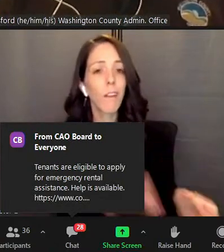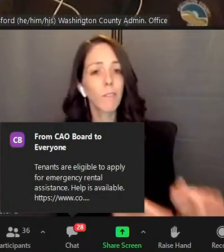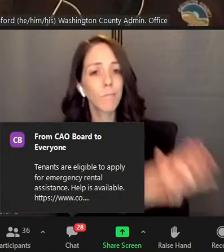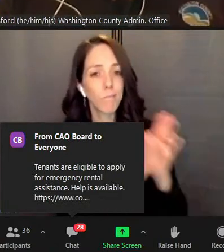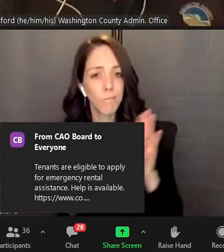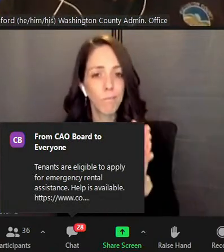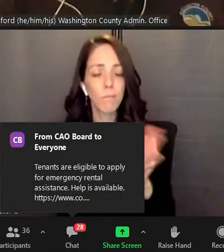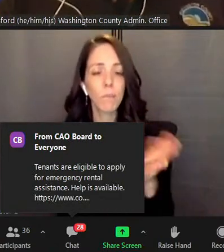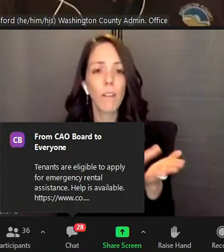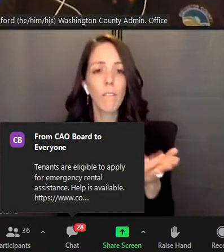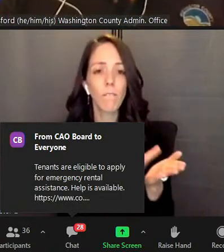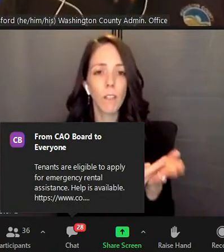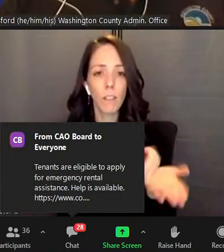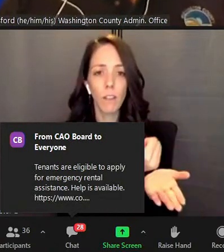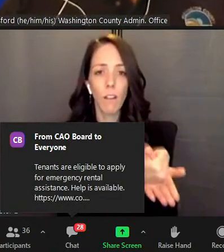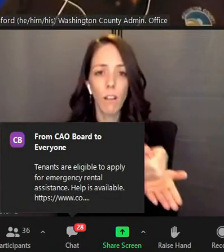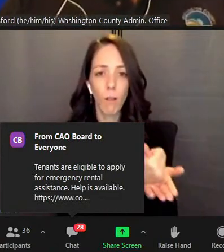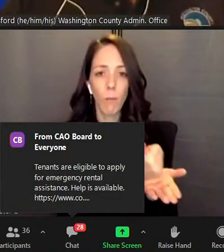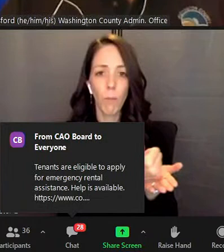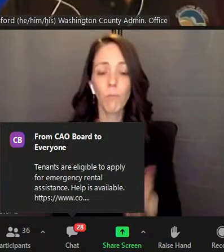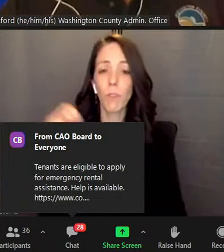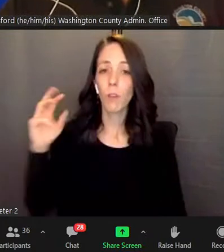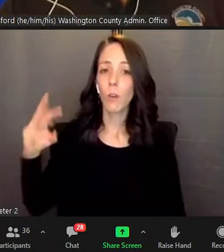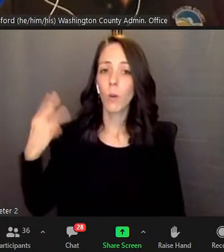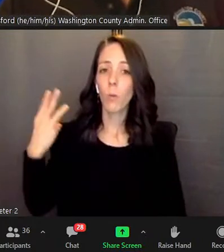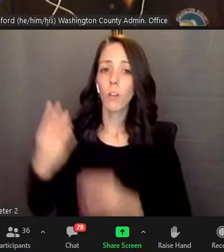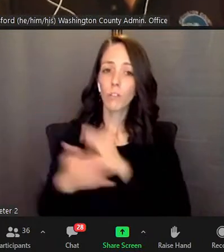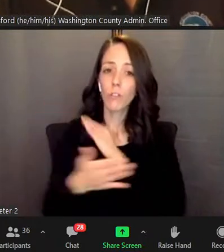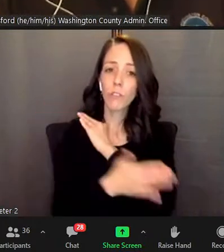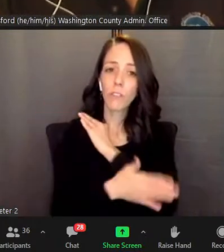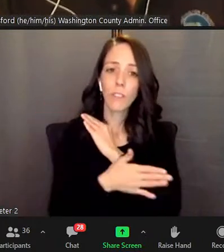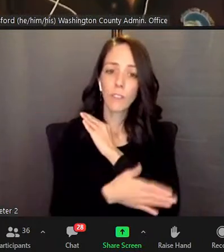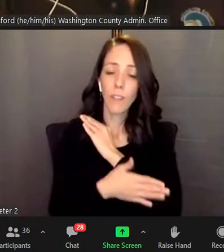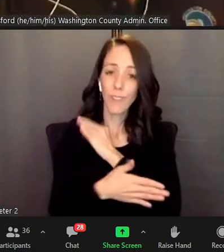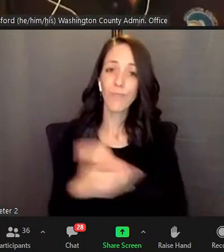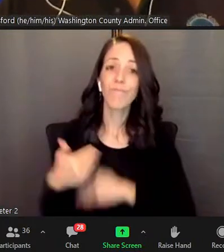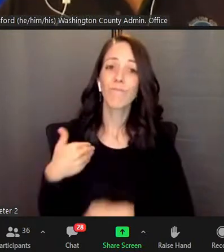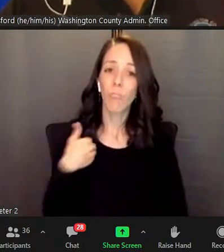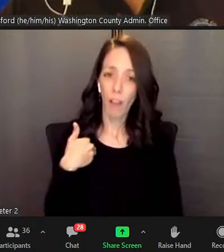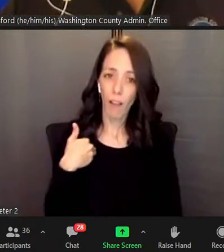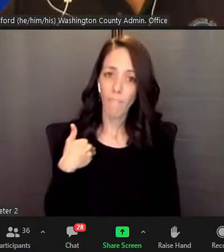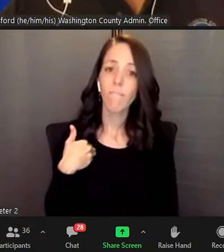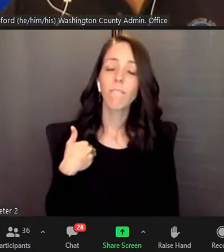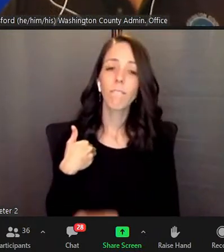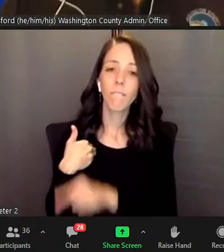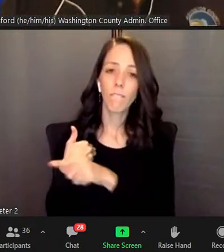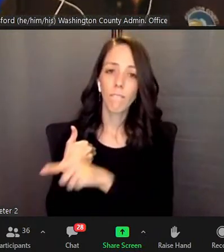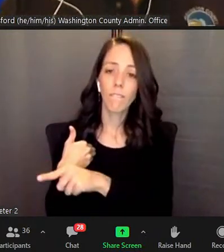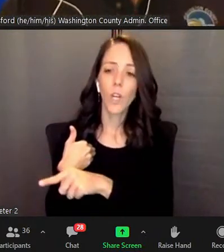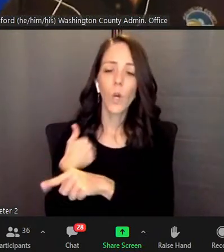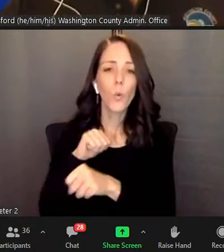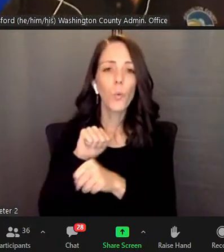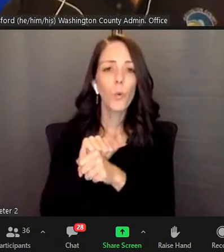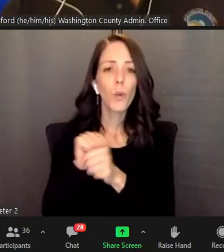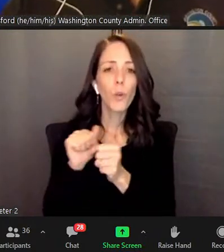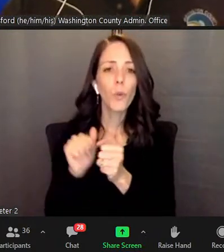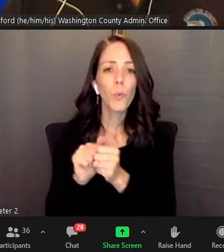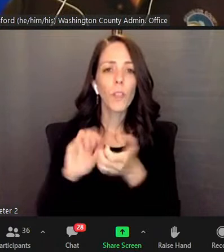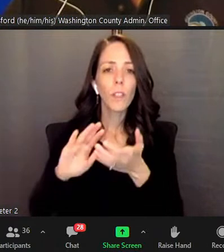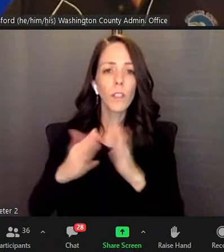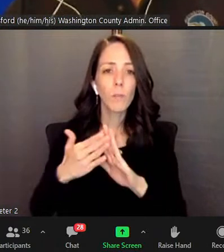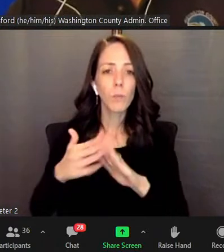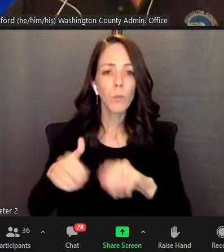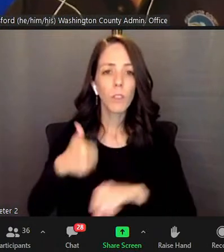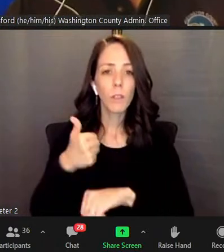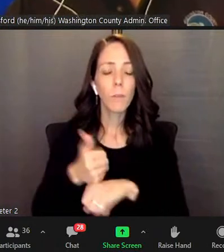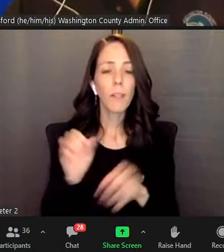funding assistance. Washington County has also worked with community-based